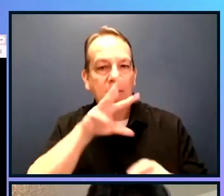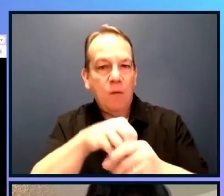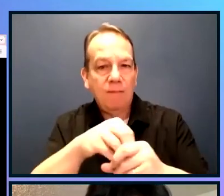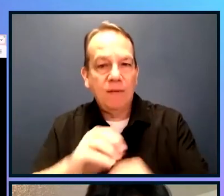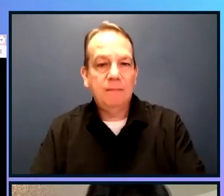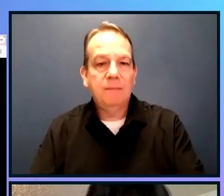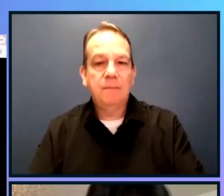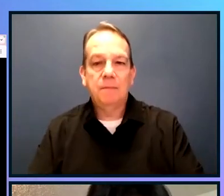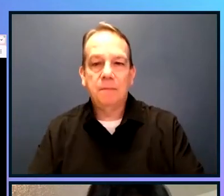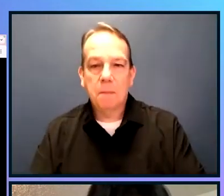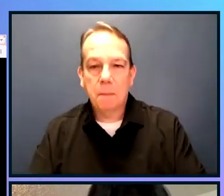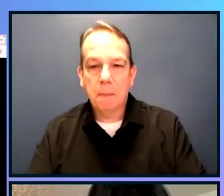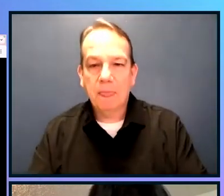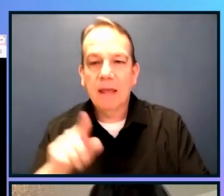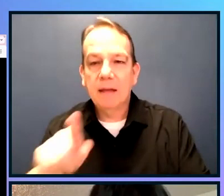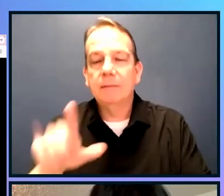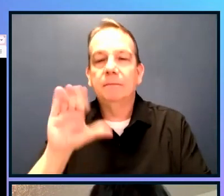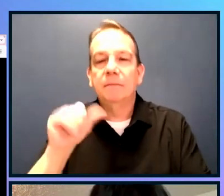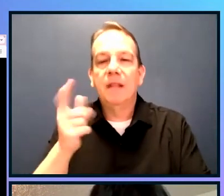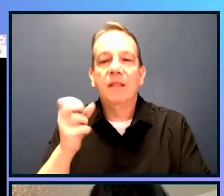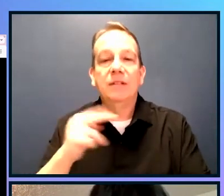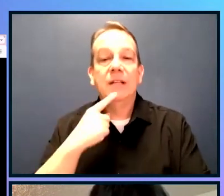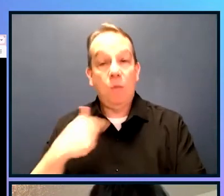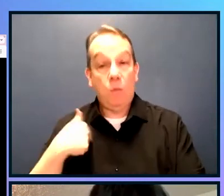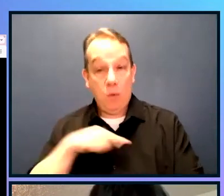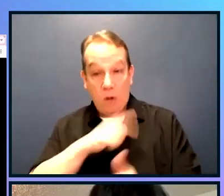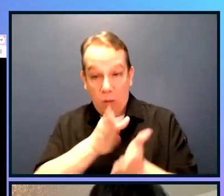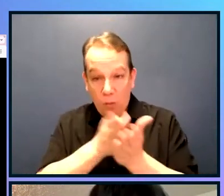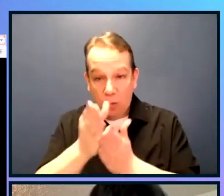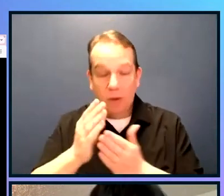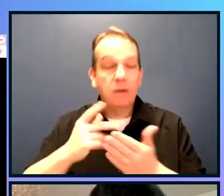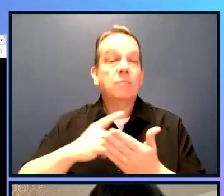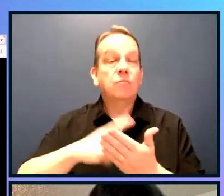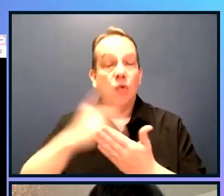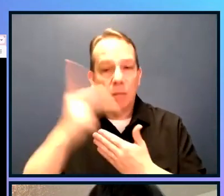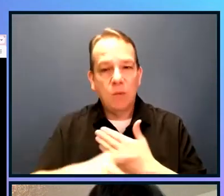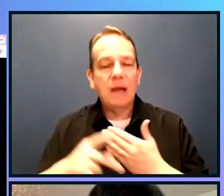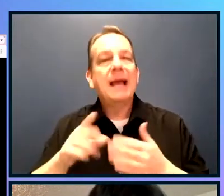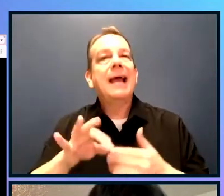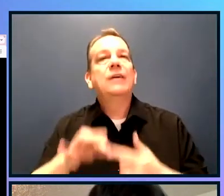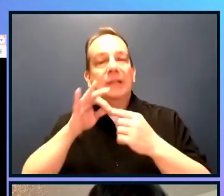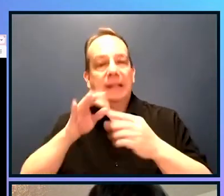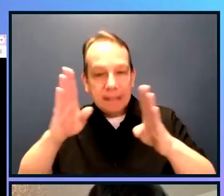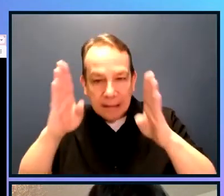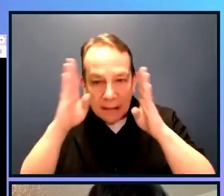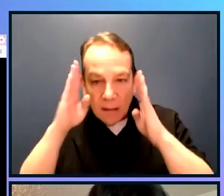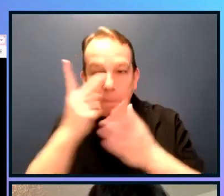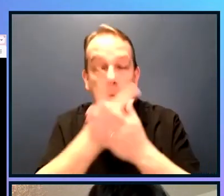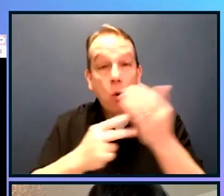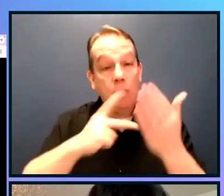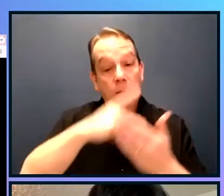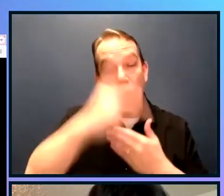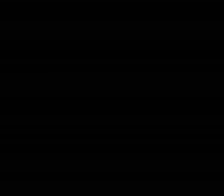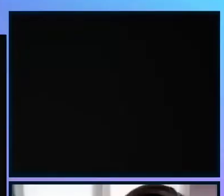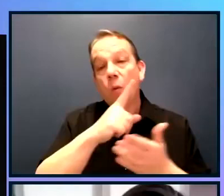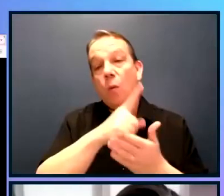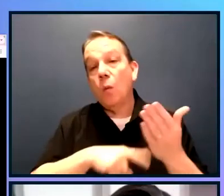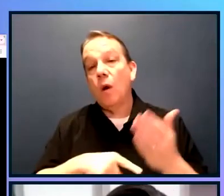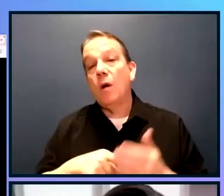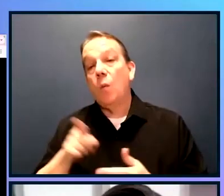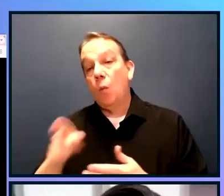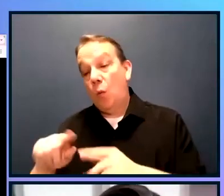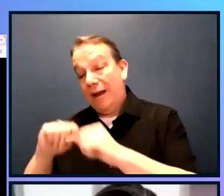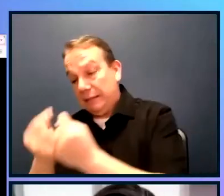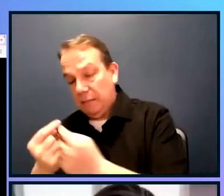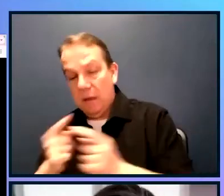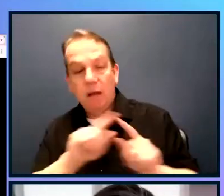As we went through our programs, we paid extra attention to both programs and what one wanted that the other